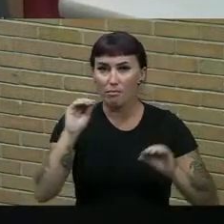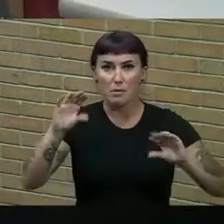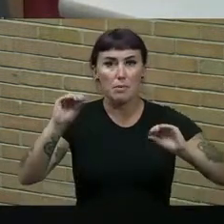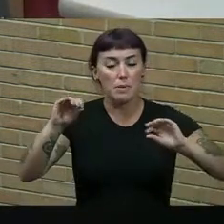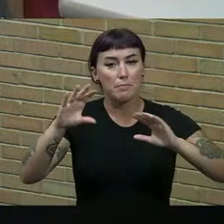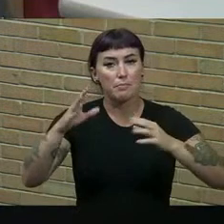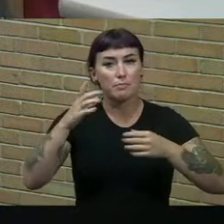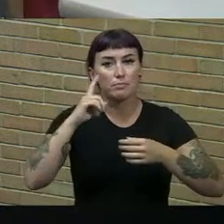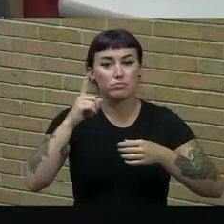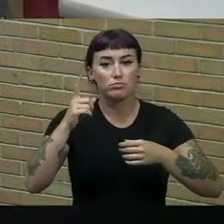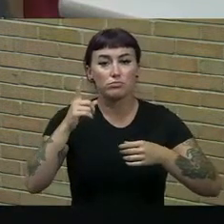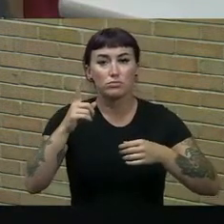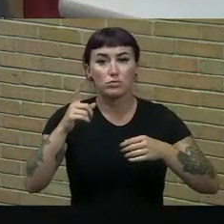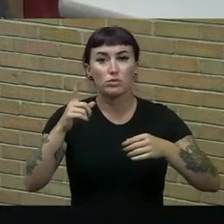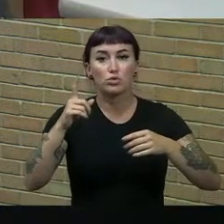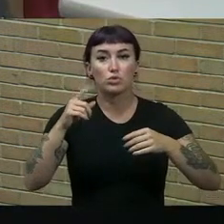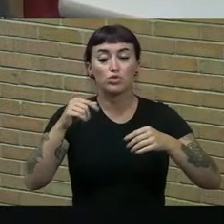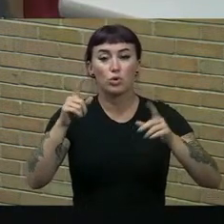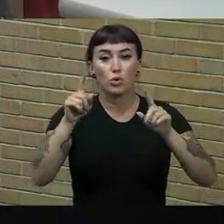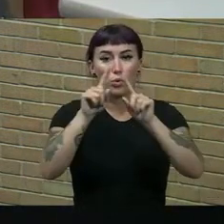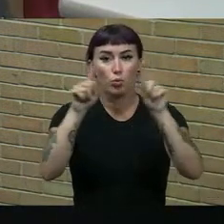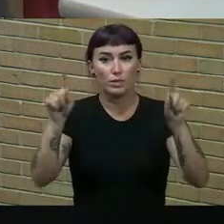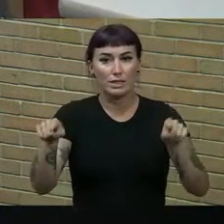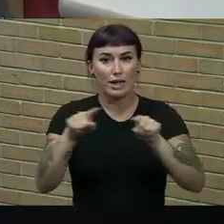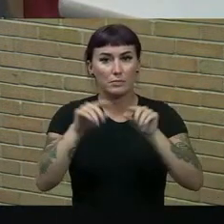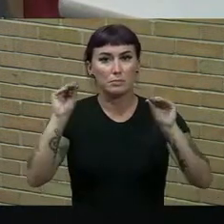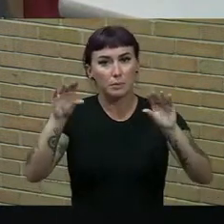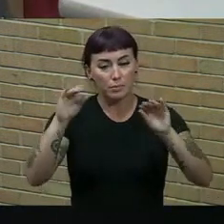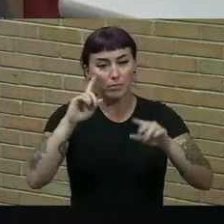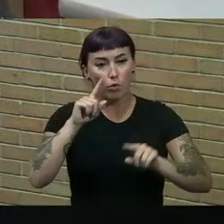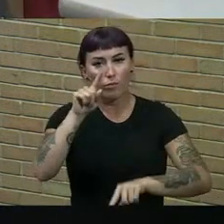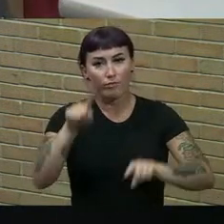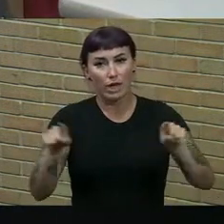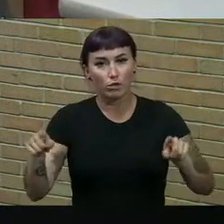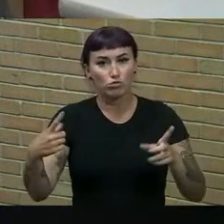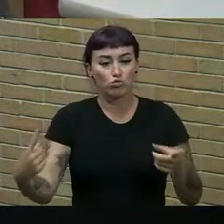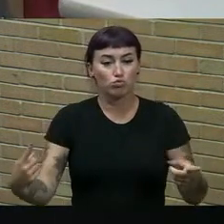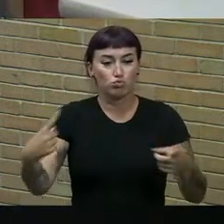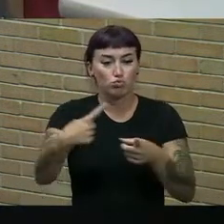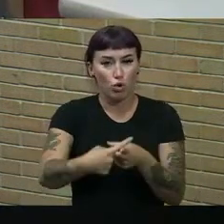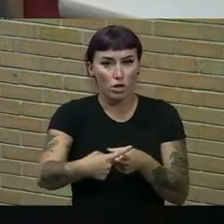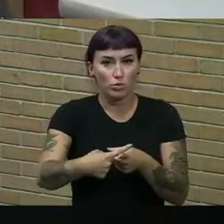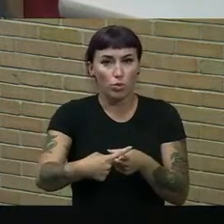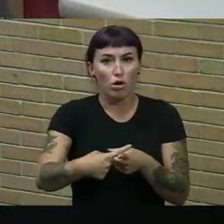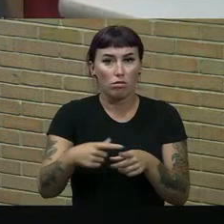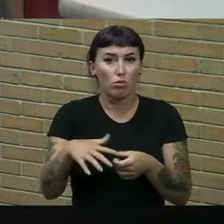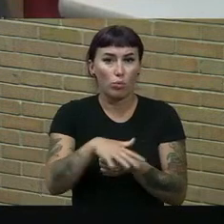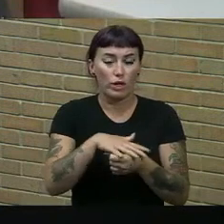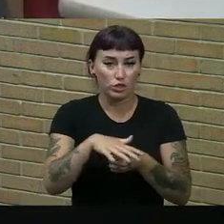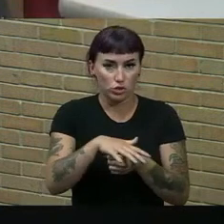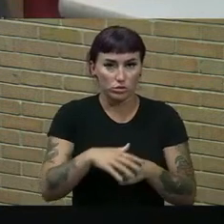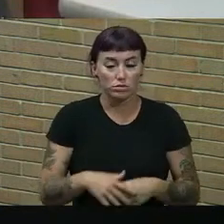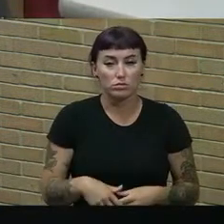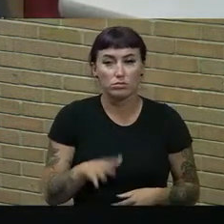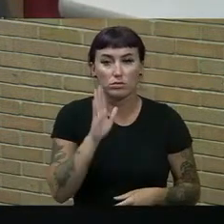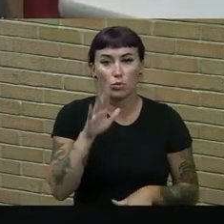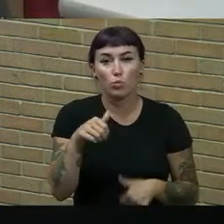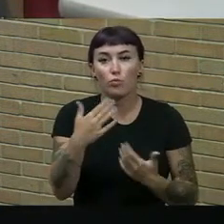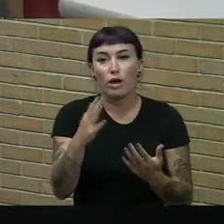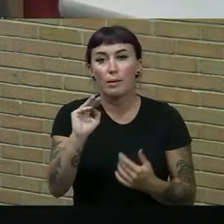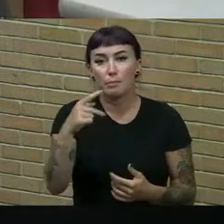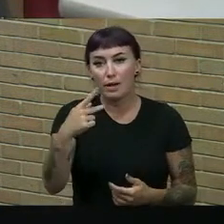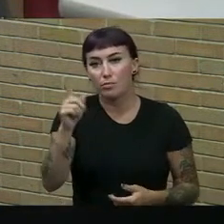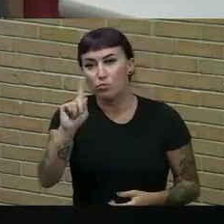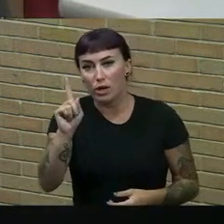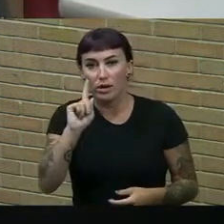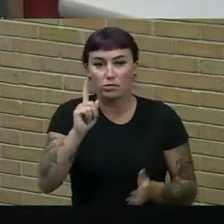rapid rectangular flashing beacons for various crosswalk locations, and we were provided a map of those that are